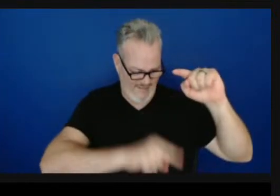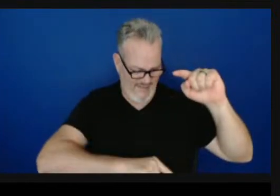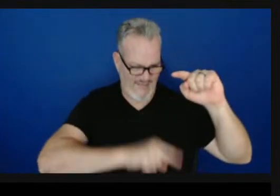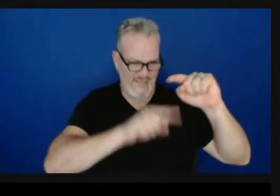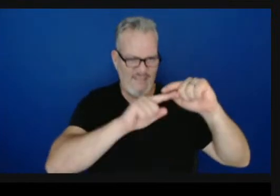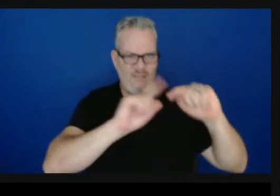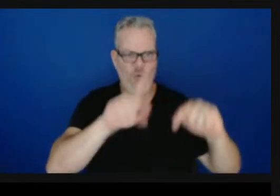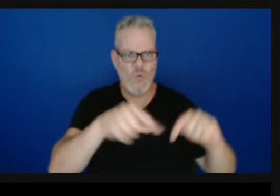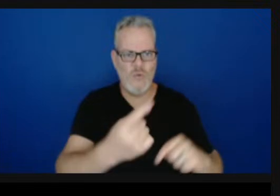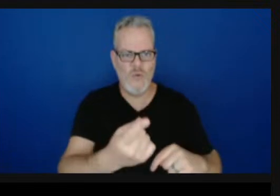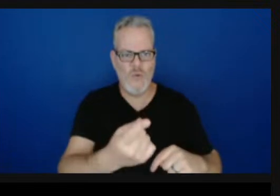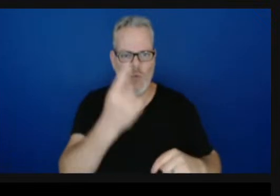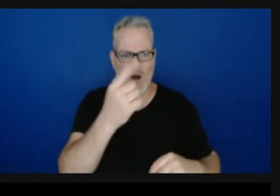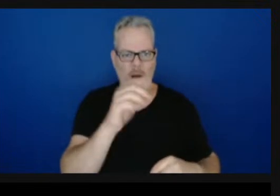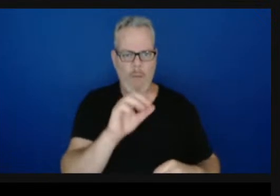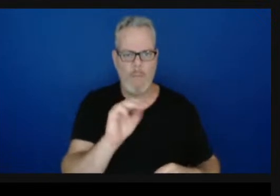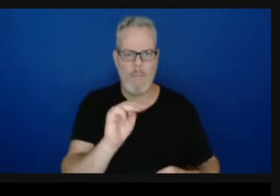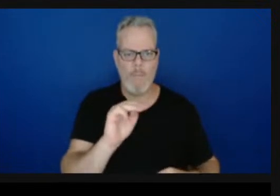on each end of the zero.